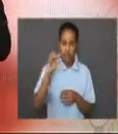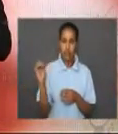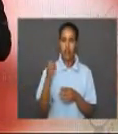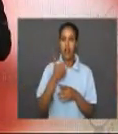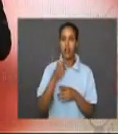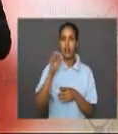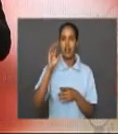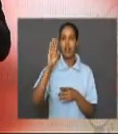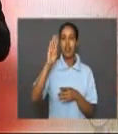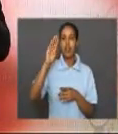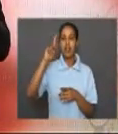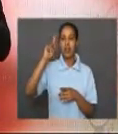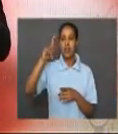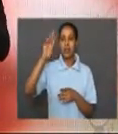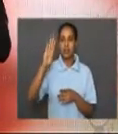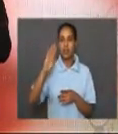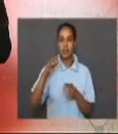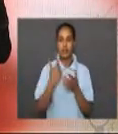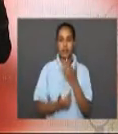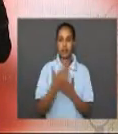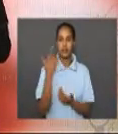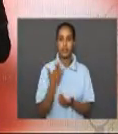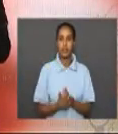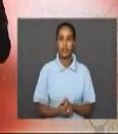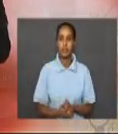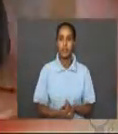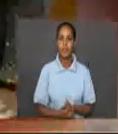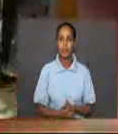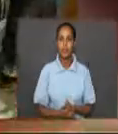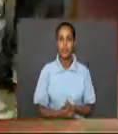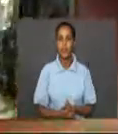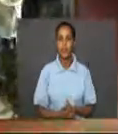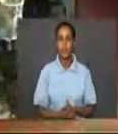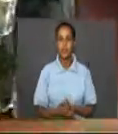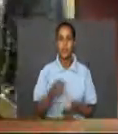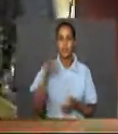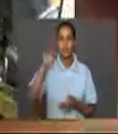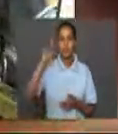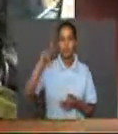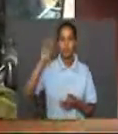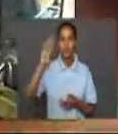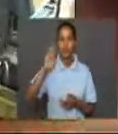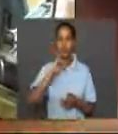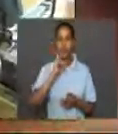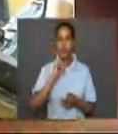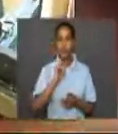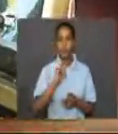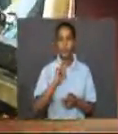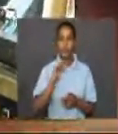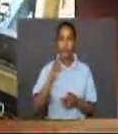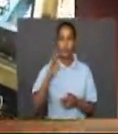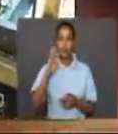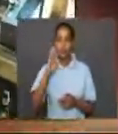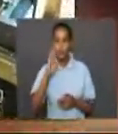Welcome back, students. I am sure you were able to write a balanced chemical equation for